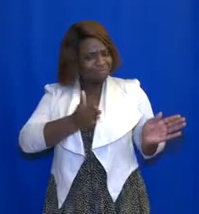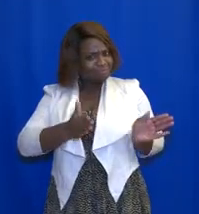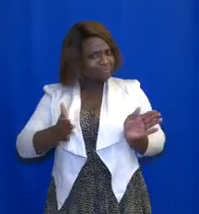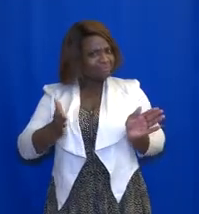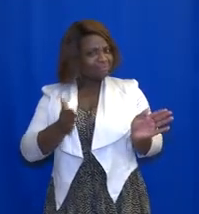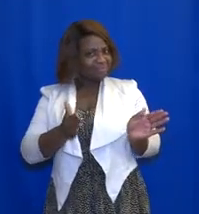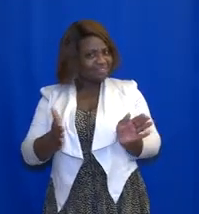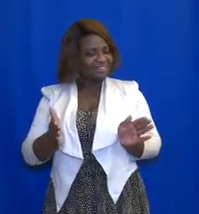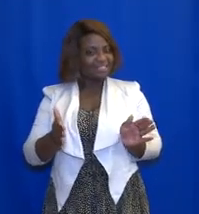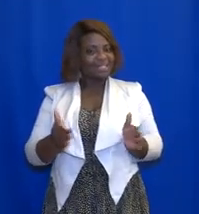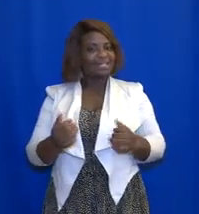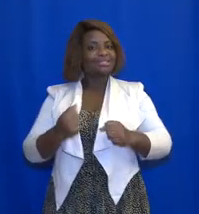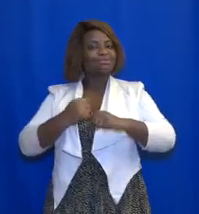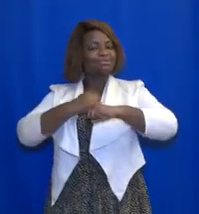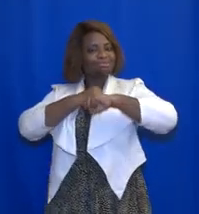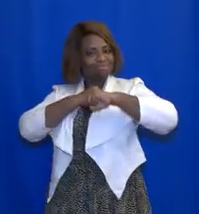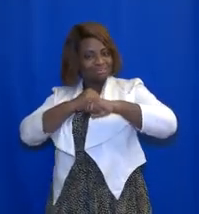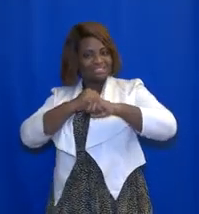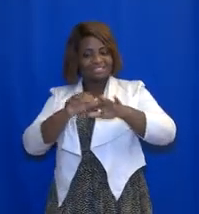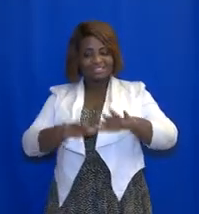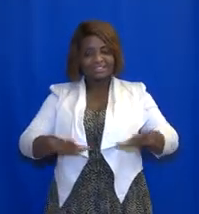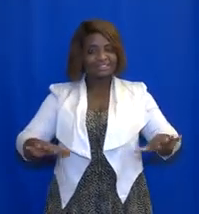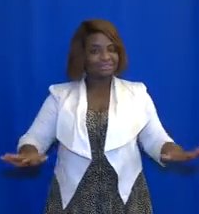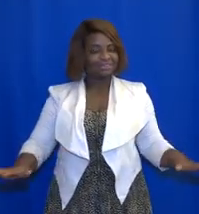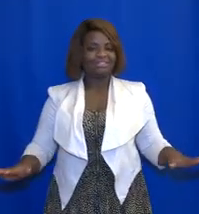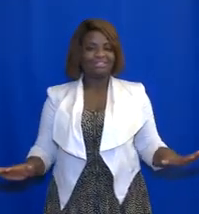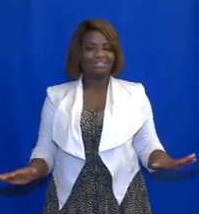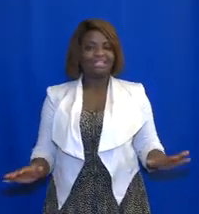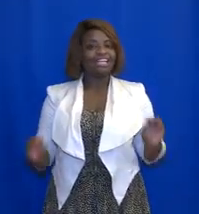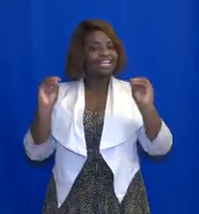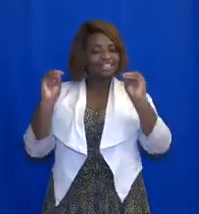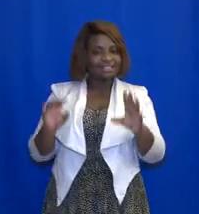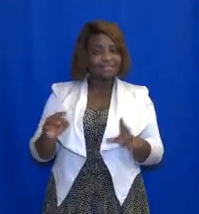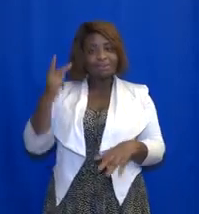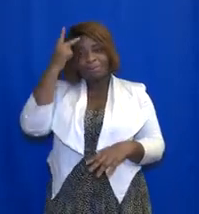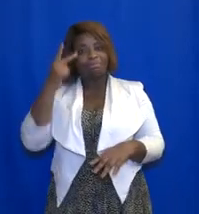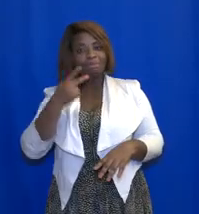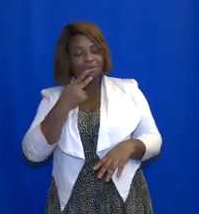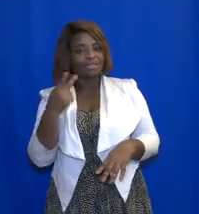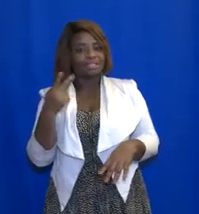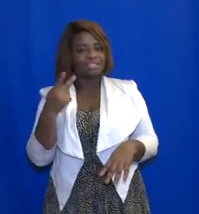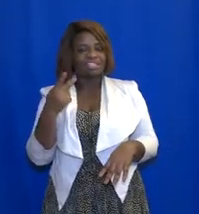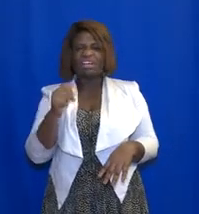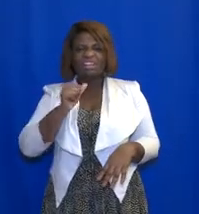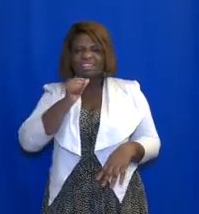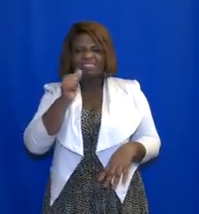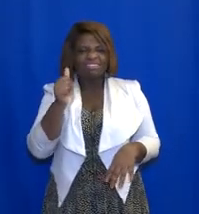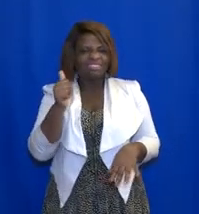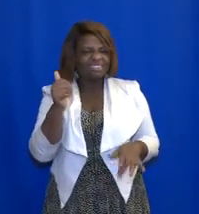a bebom with my friend Yina and who buy. In Tiaofo, and Mamma Yamin